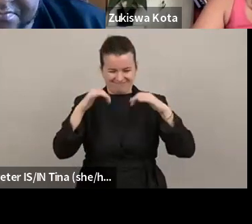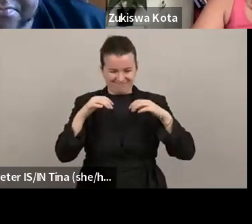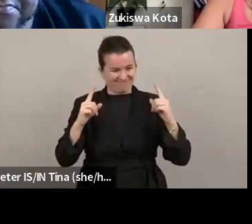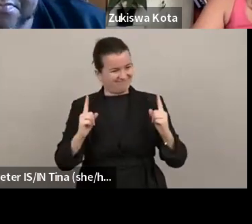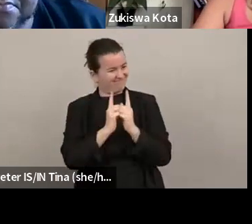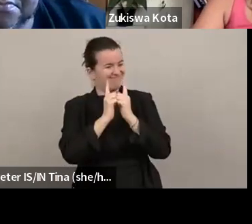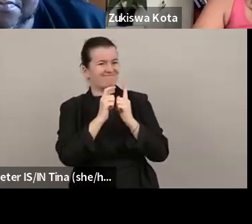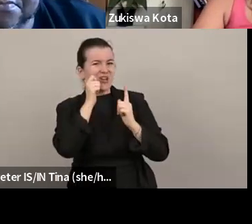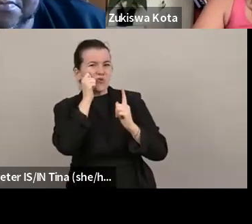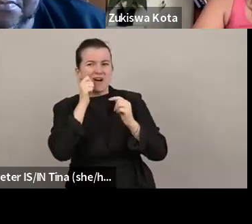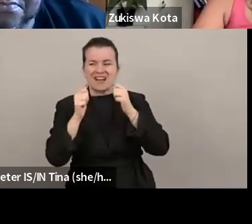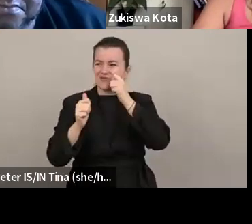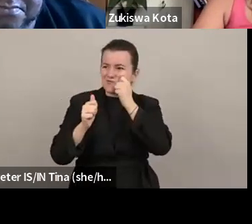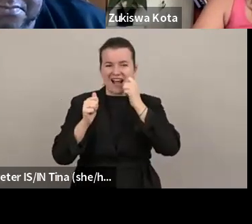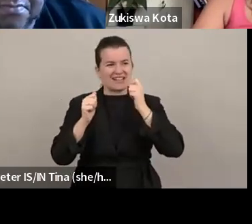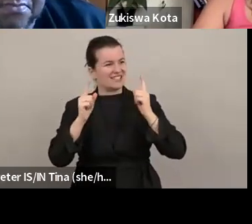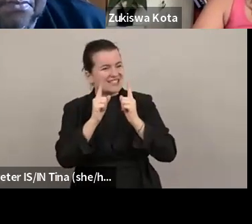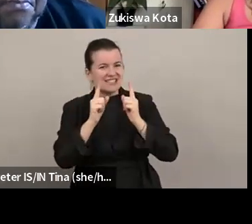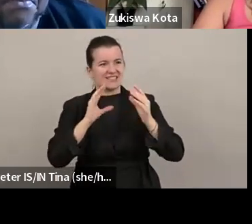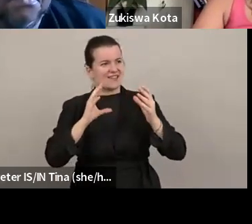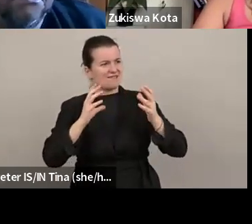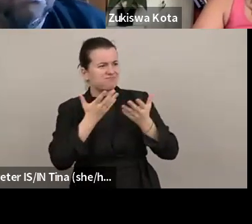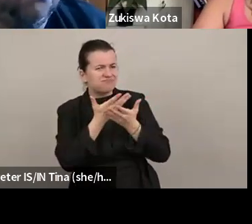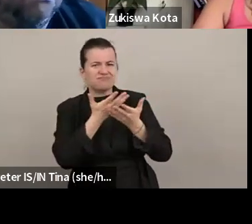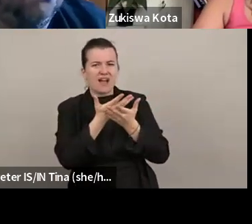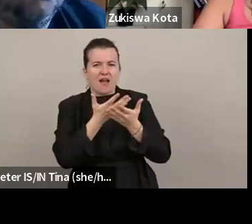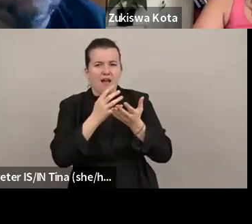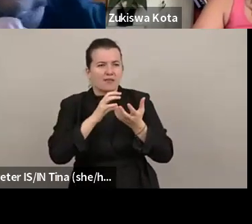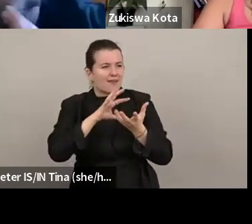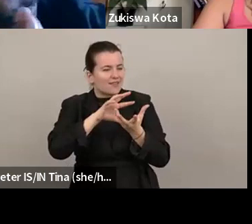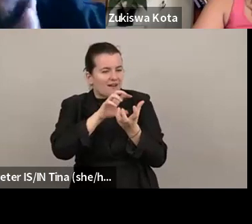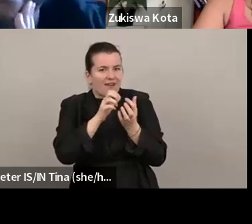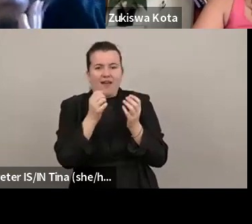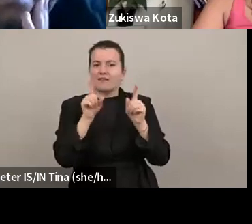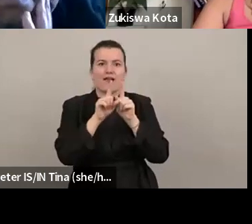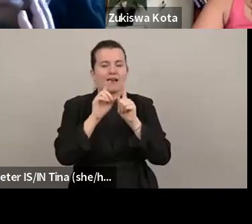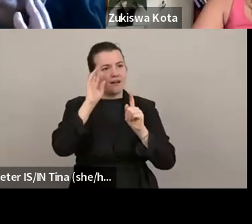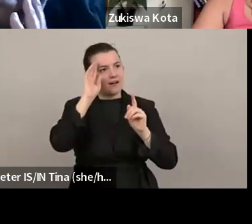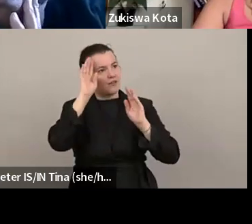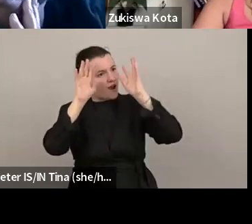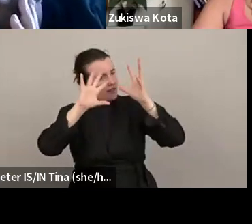the human touch, I mean, the real creativity, I think, happens when you really